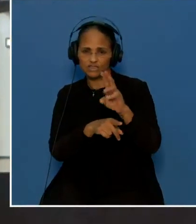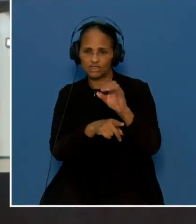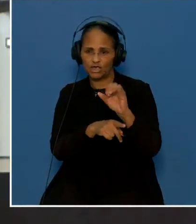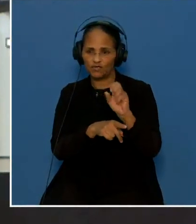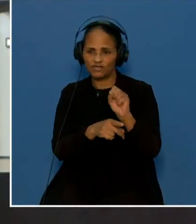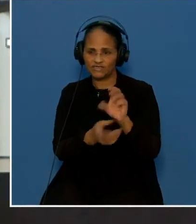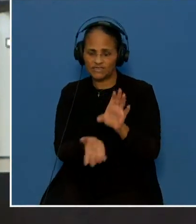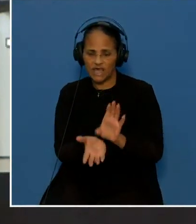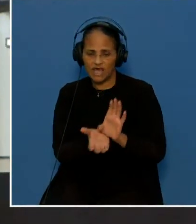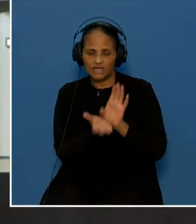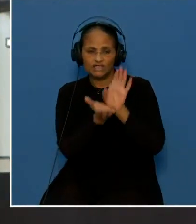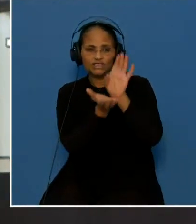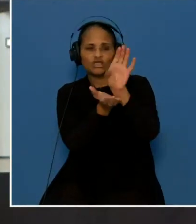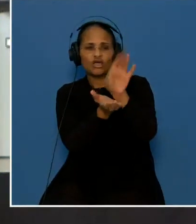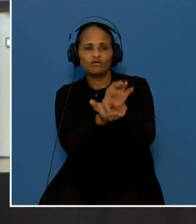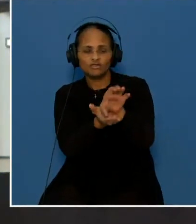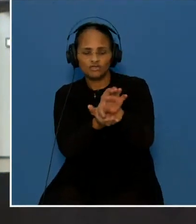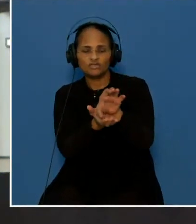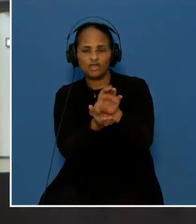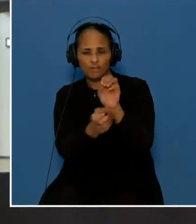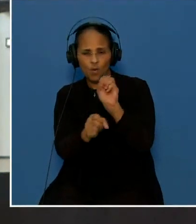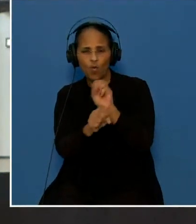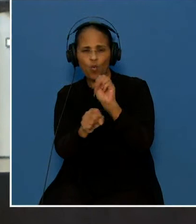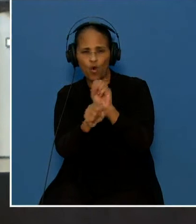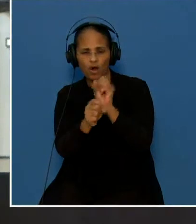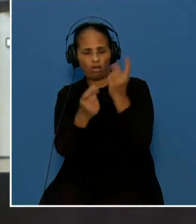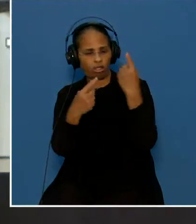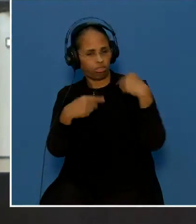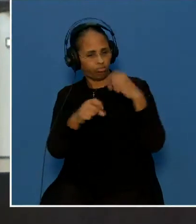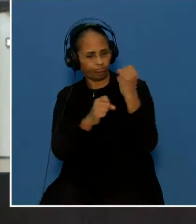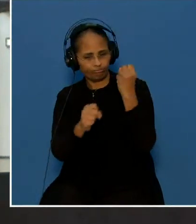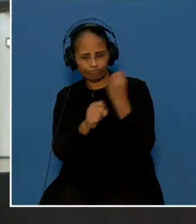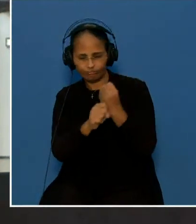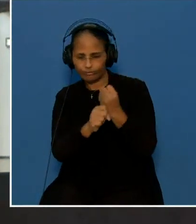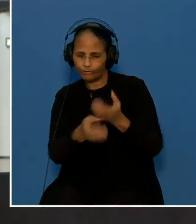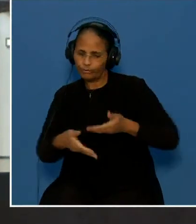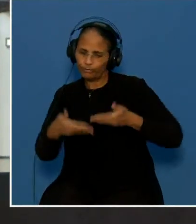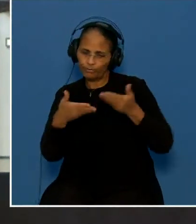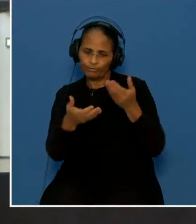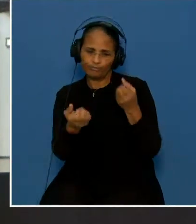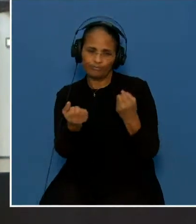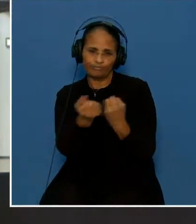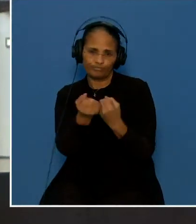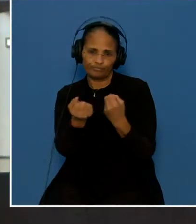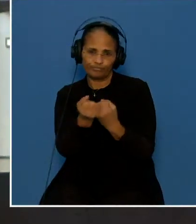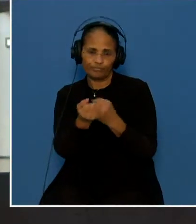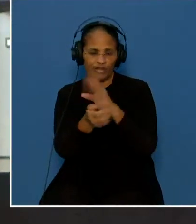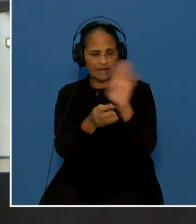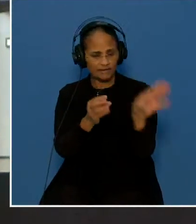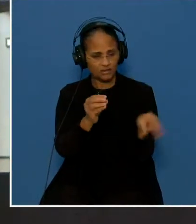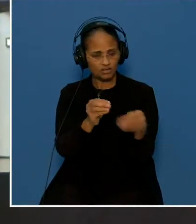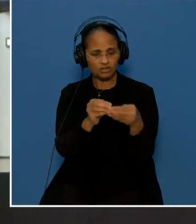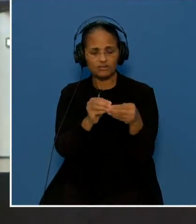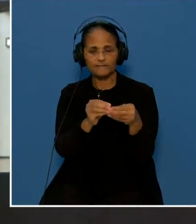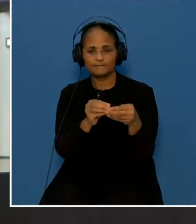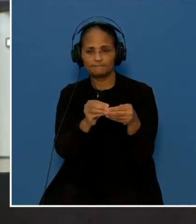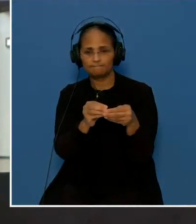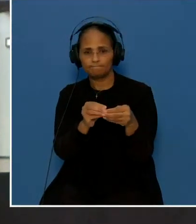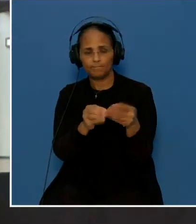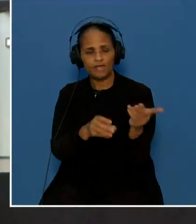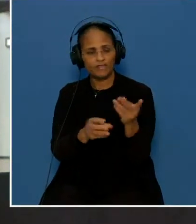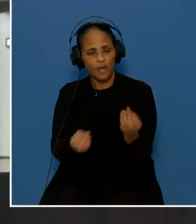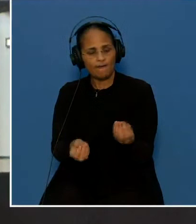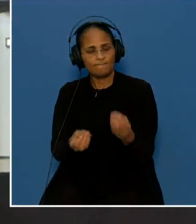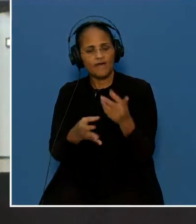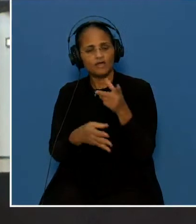hardworking and have been working all through the year to provide support where it is needed. Additionally, there are